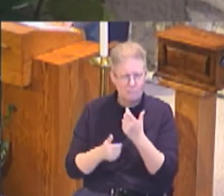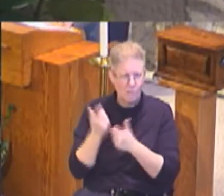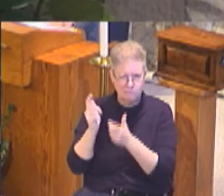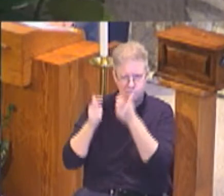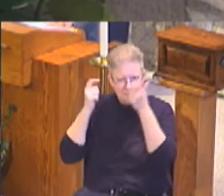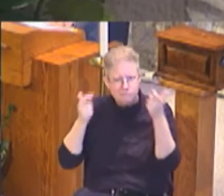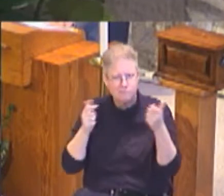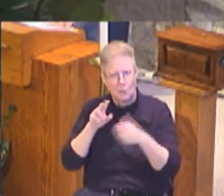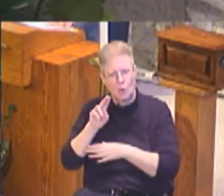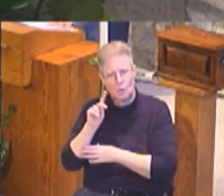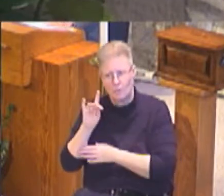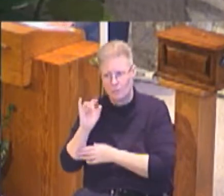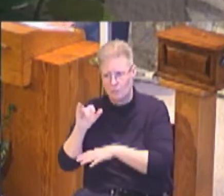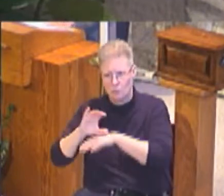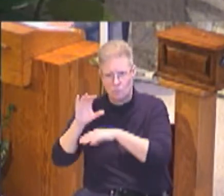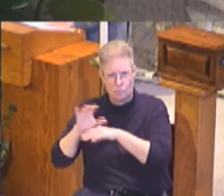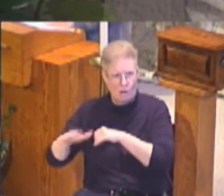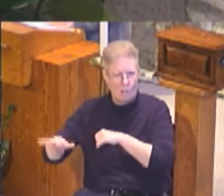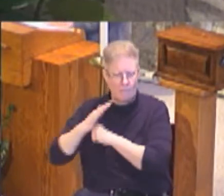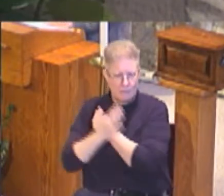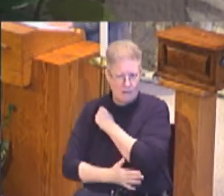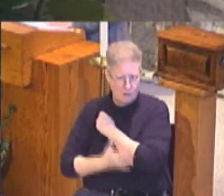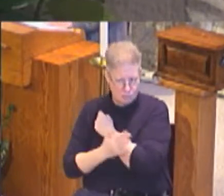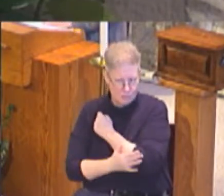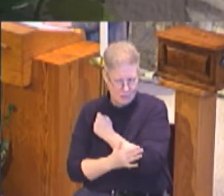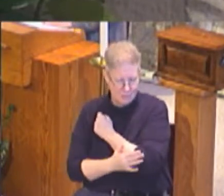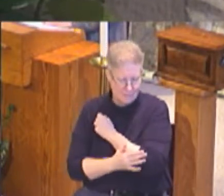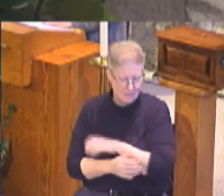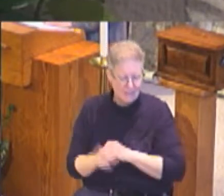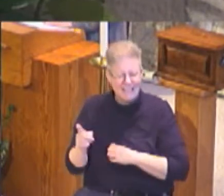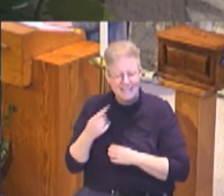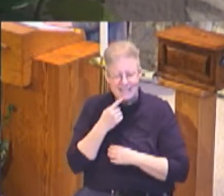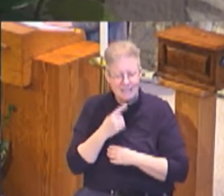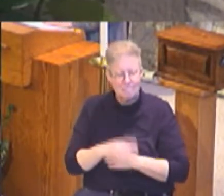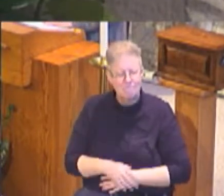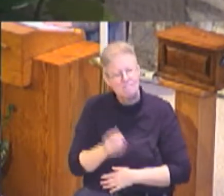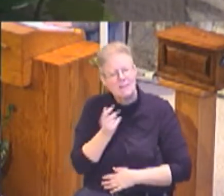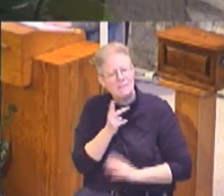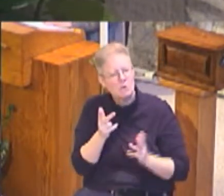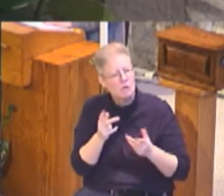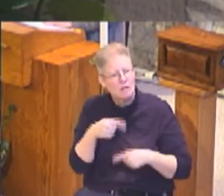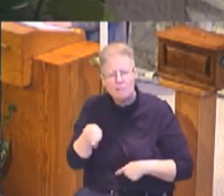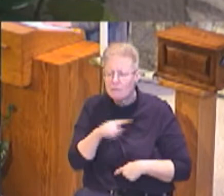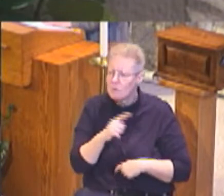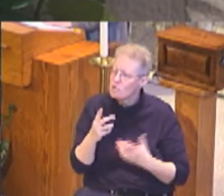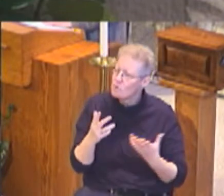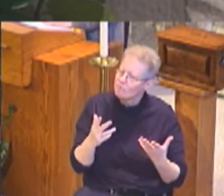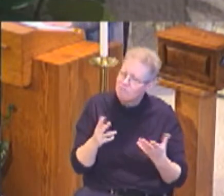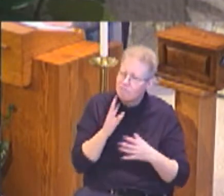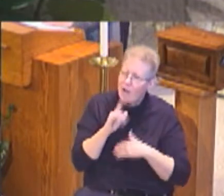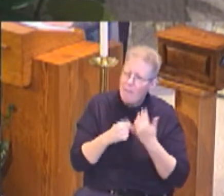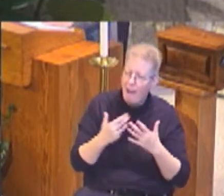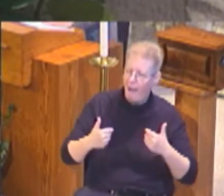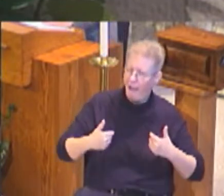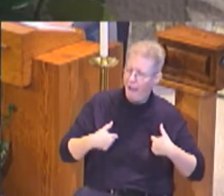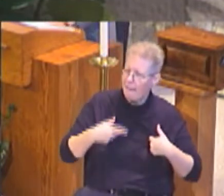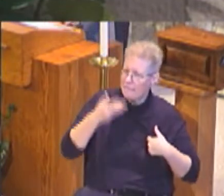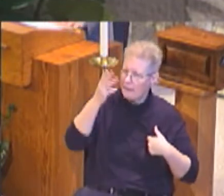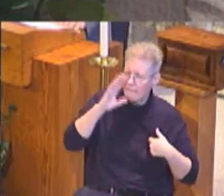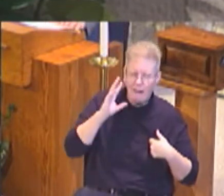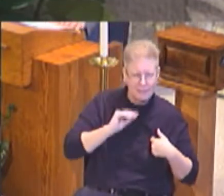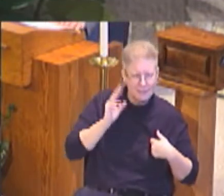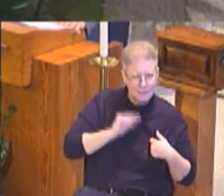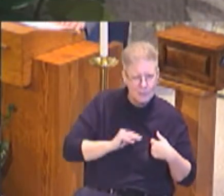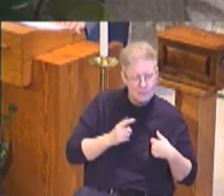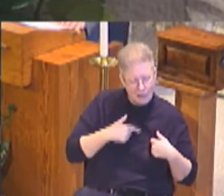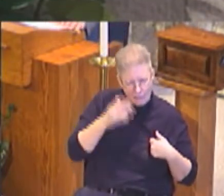say, "Several of you talk about having a God experience." He said, "I'd like you to know something. God wants to have a you experience."